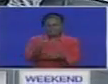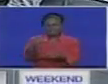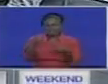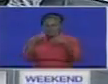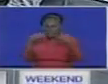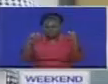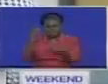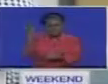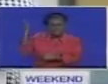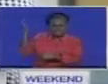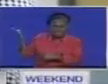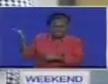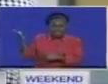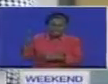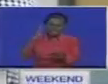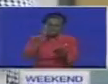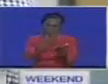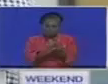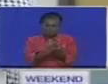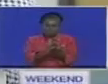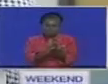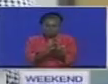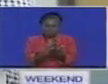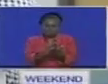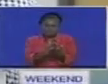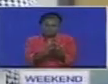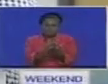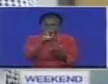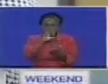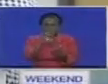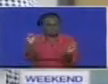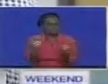there are really, let me not say an insult, but